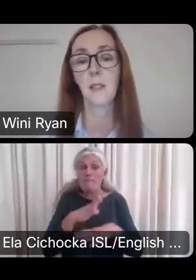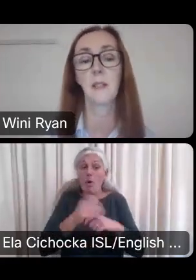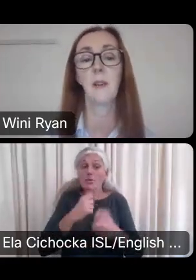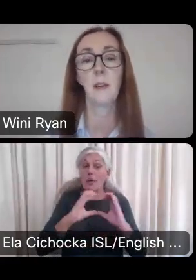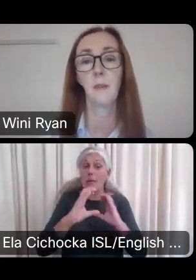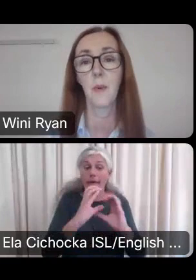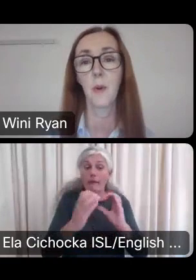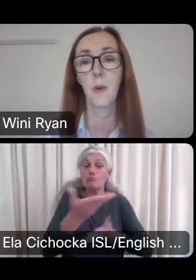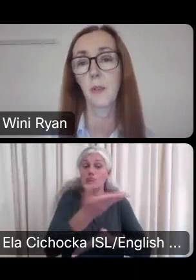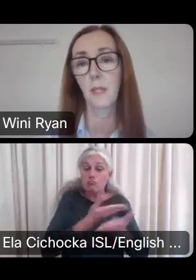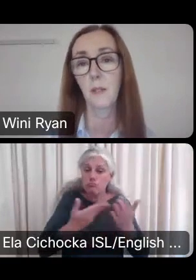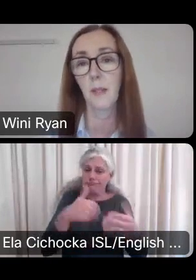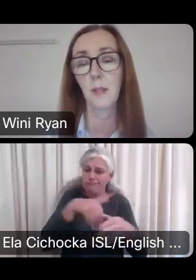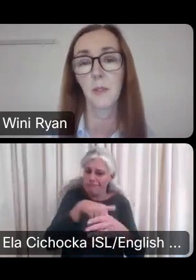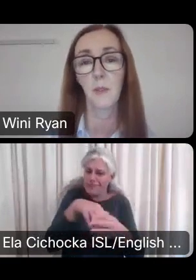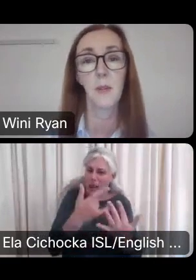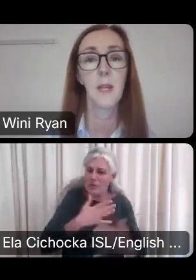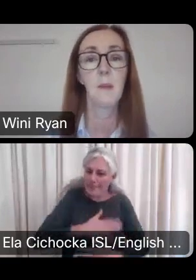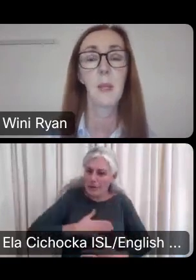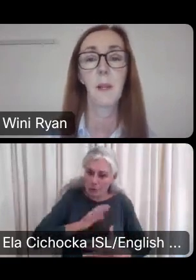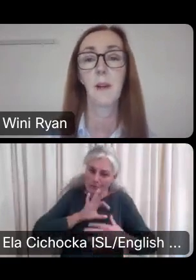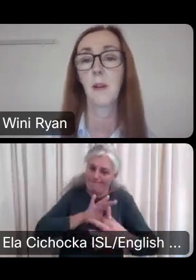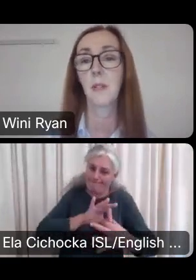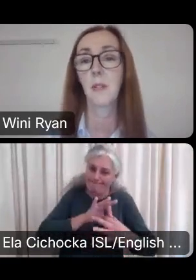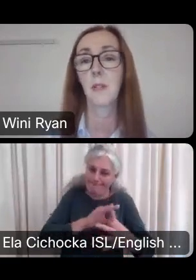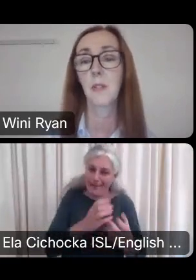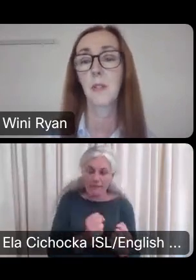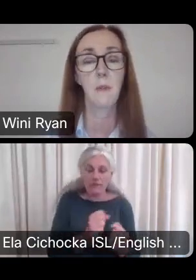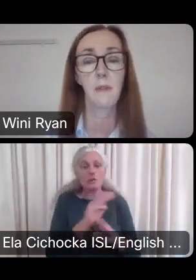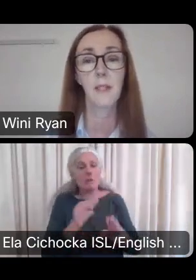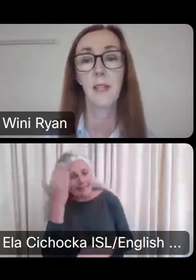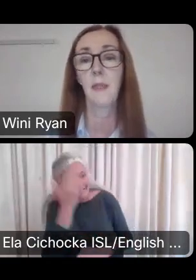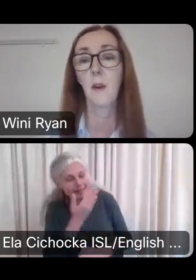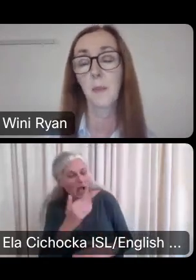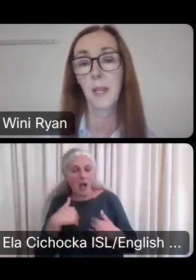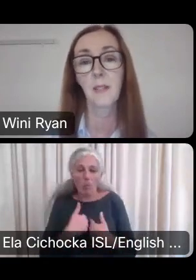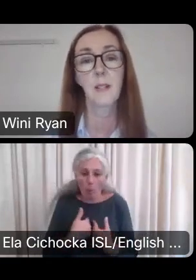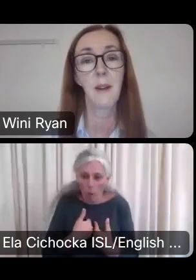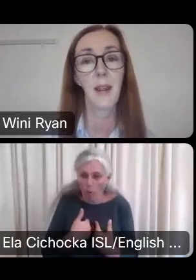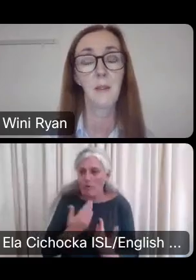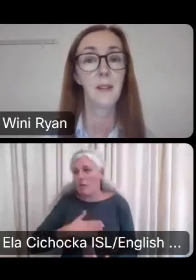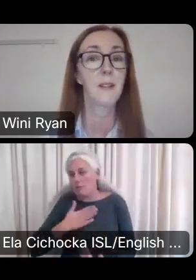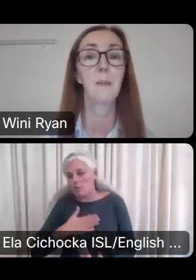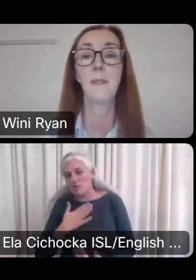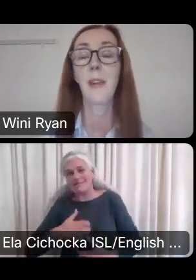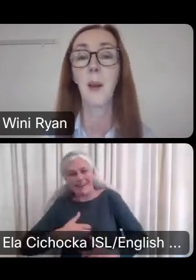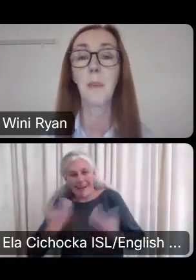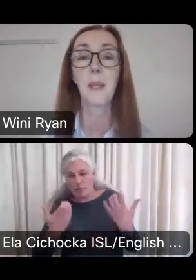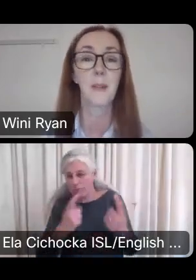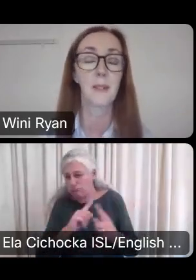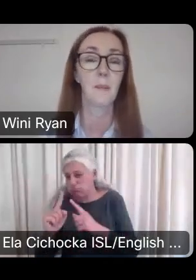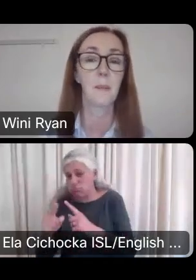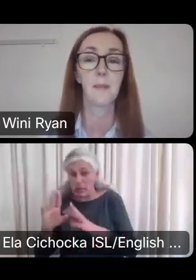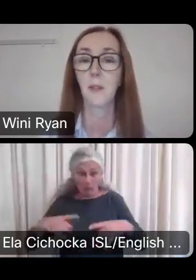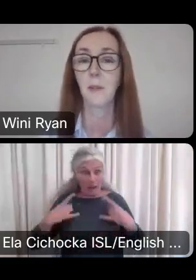conversations tend to have a lot of emotion associated with them. So people are sad, they're worried, they're upset, they're angry, they can be very happy.